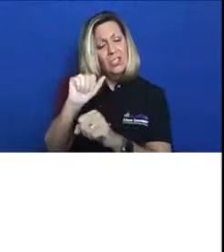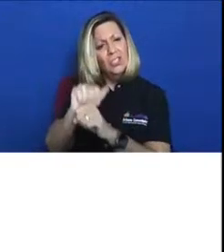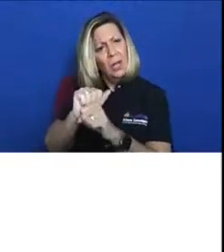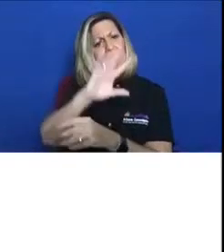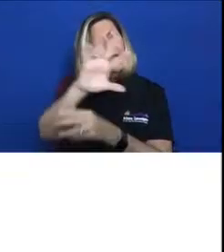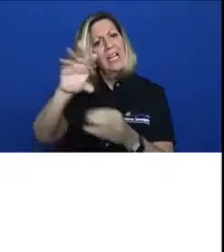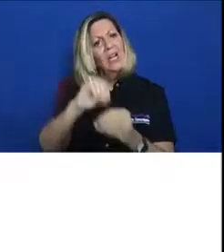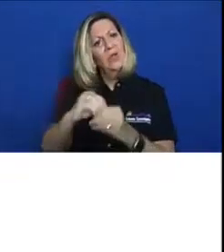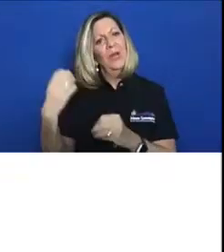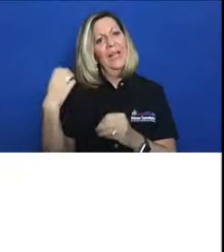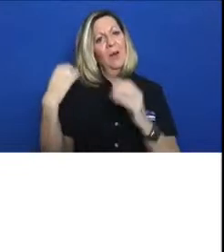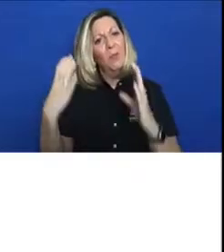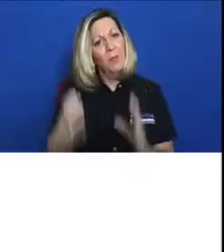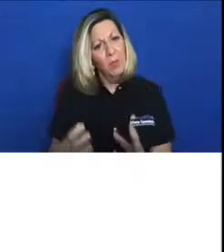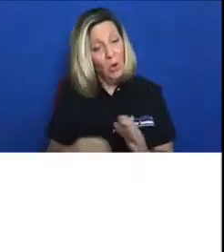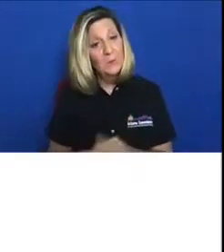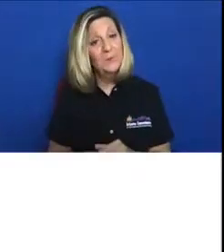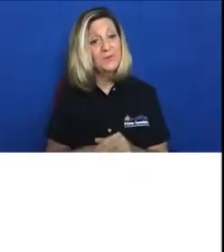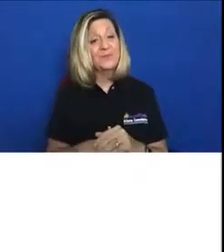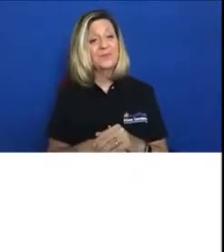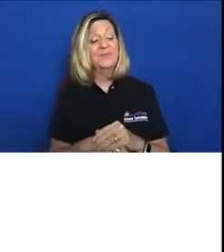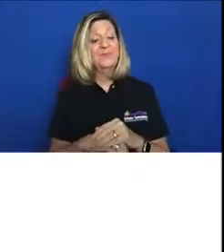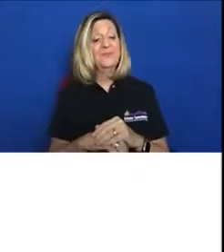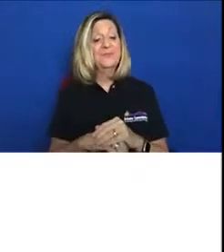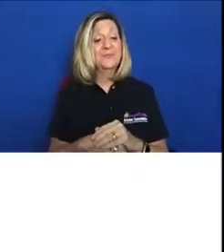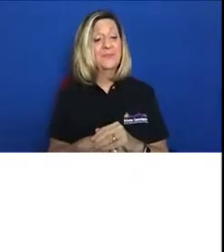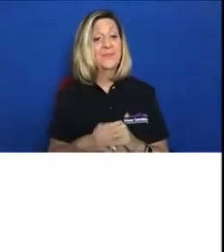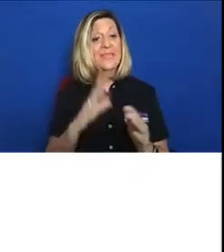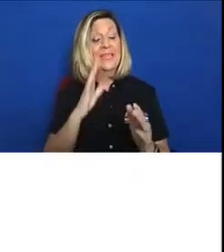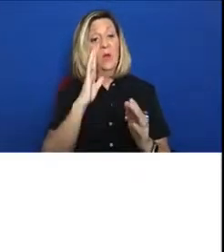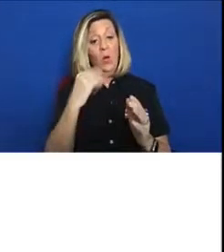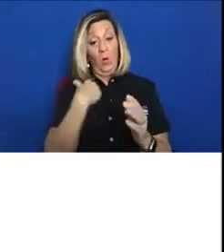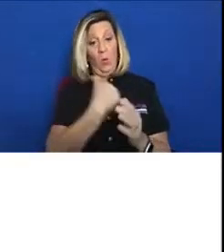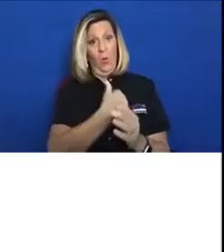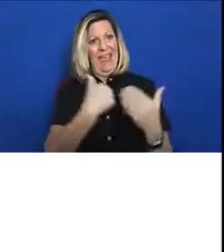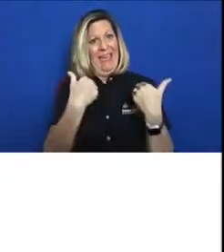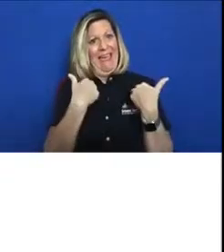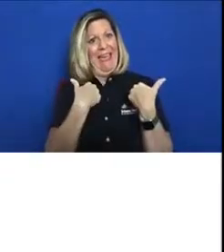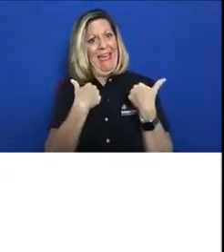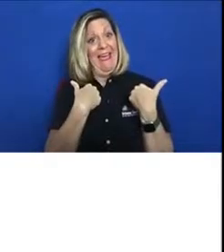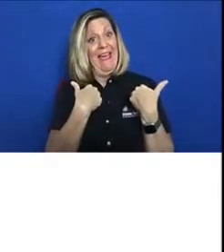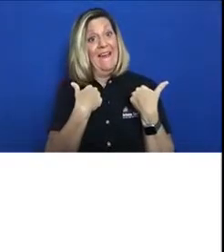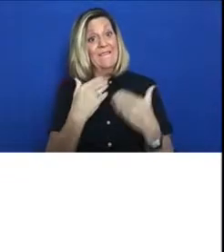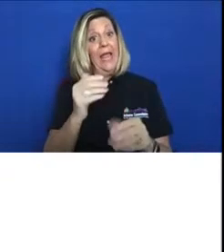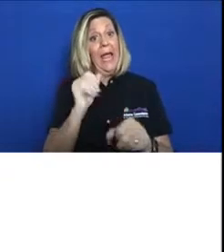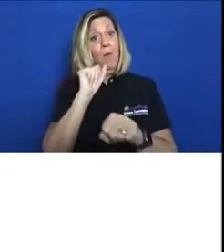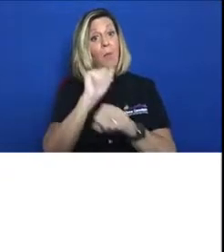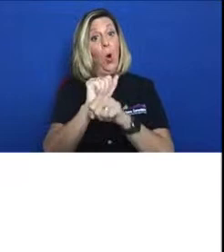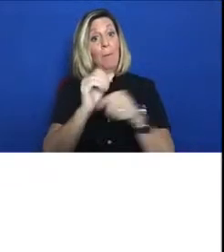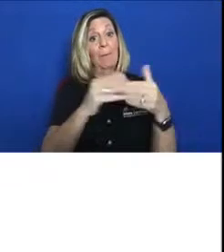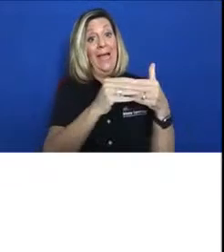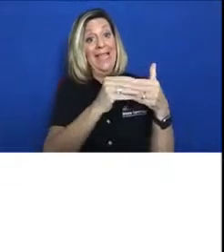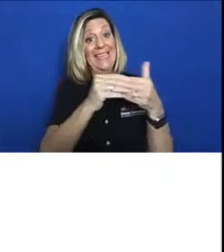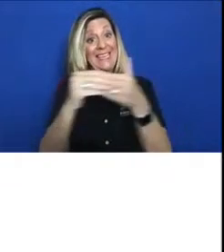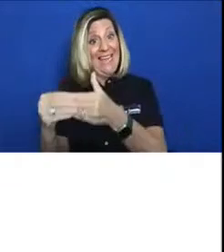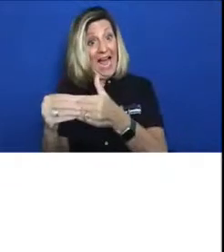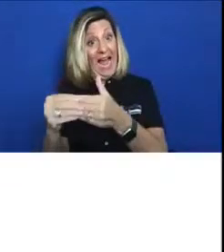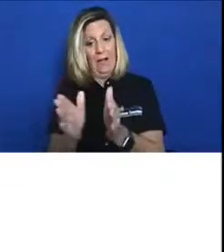one place and you can find information on jobs as well as employers.